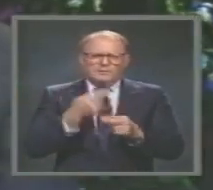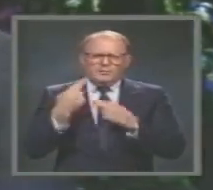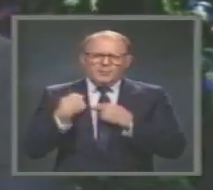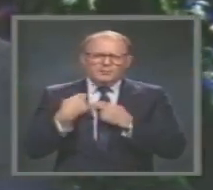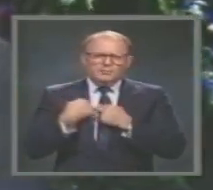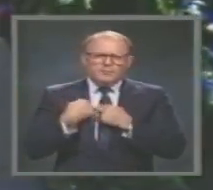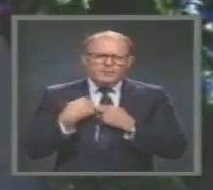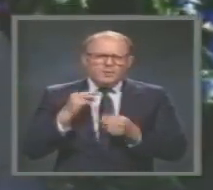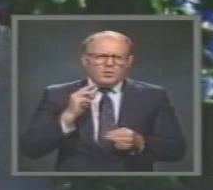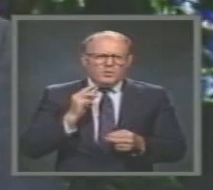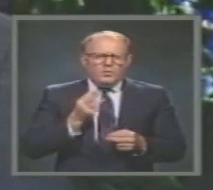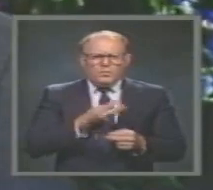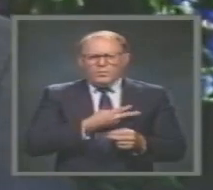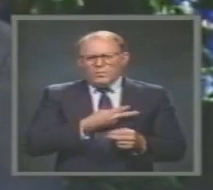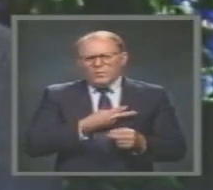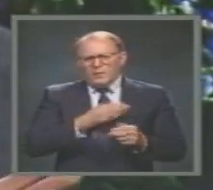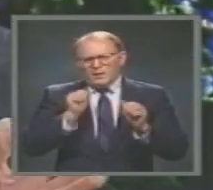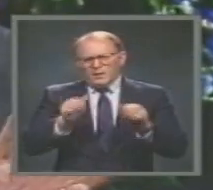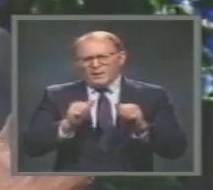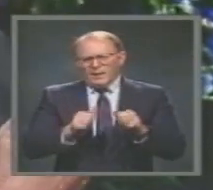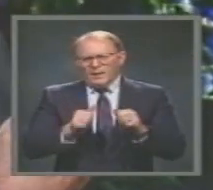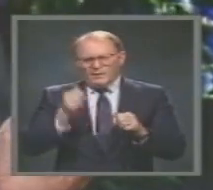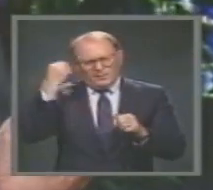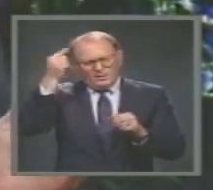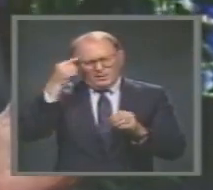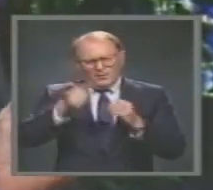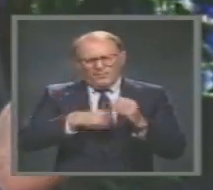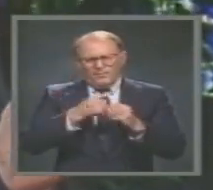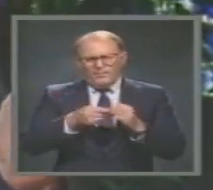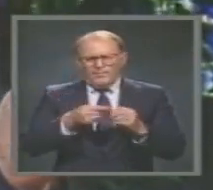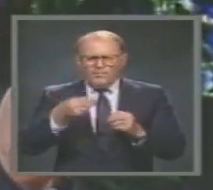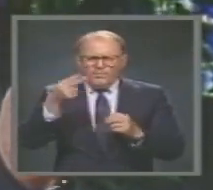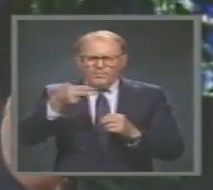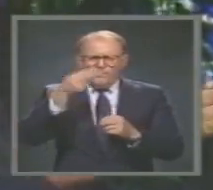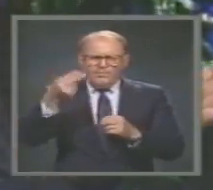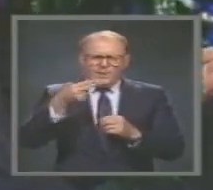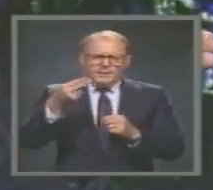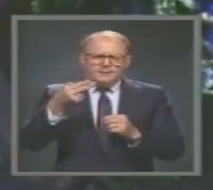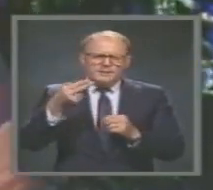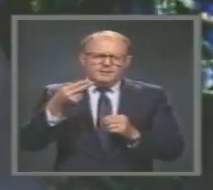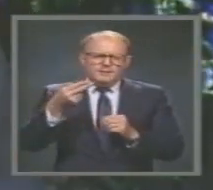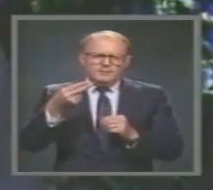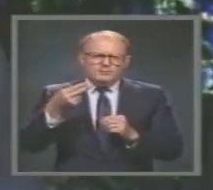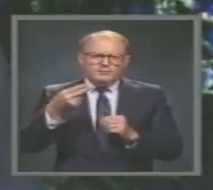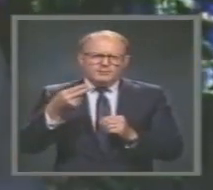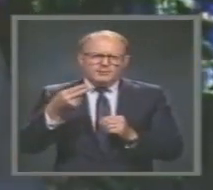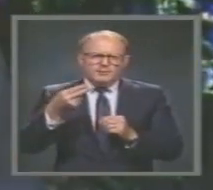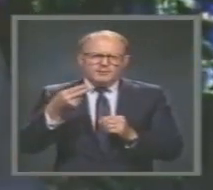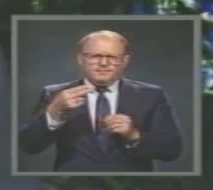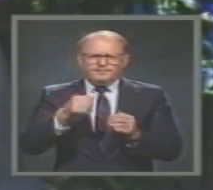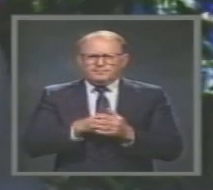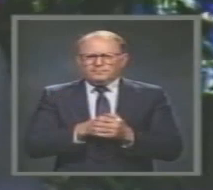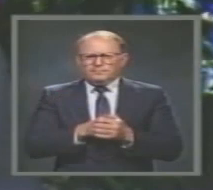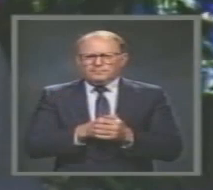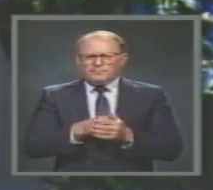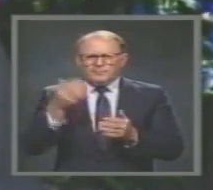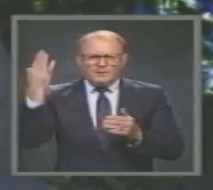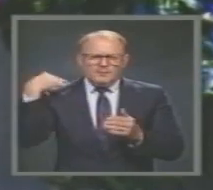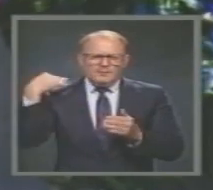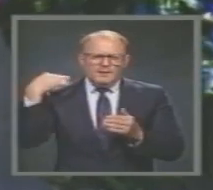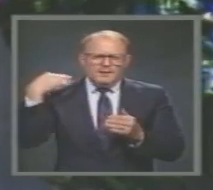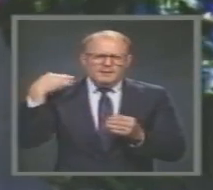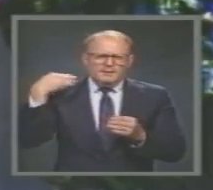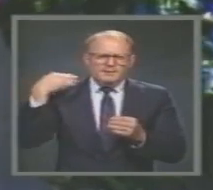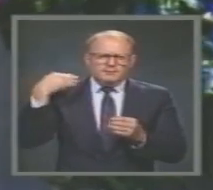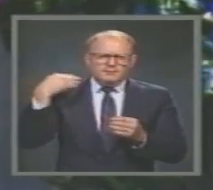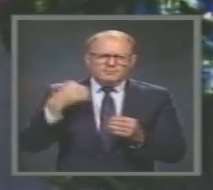We have but to recall a bit of modern history. Some of it so recent we can remember it and so gruesome we can never forget it. To know the bitter